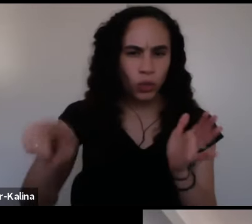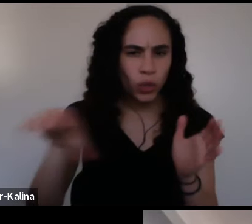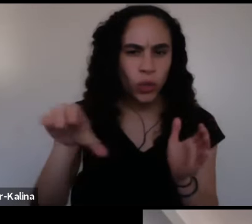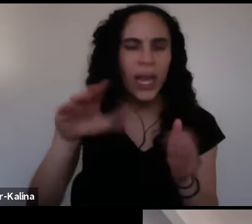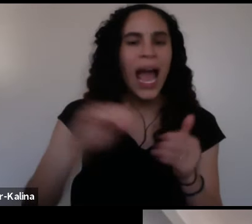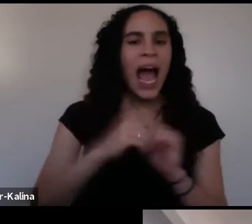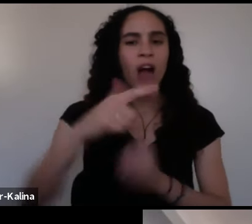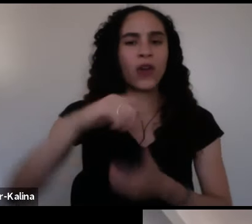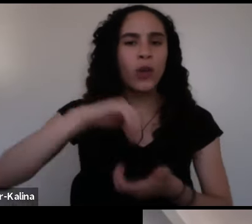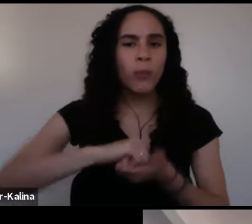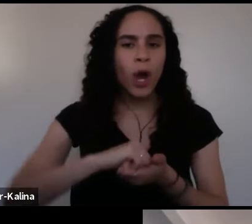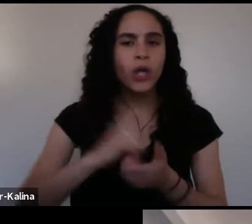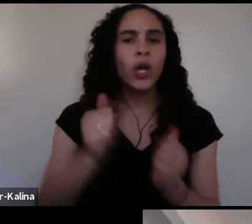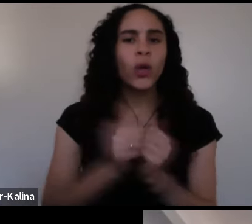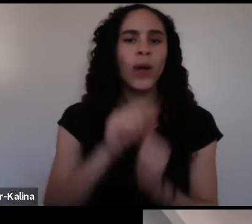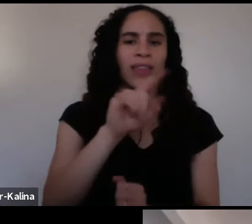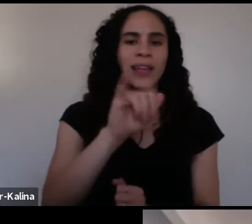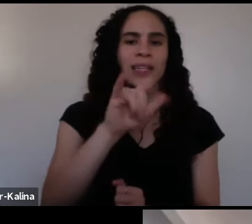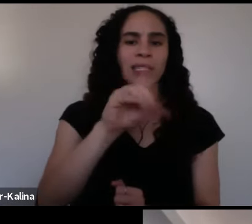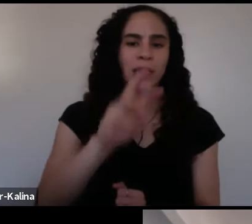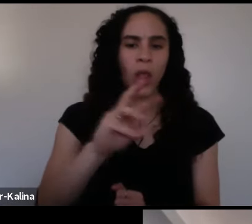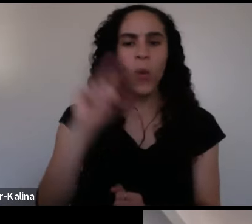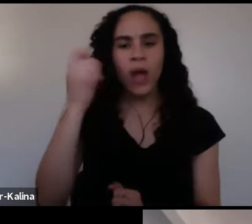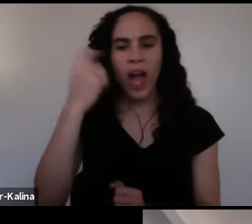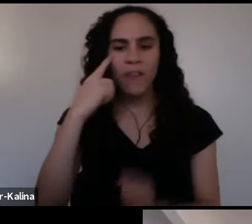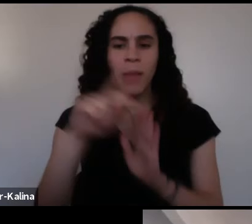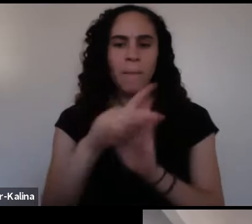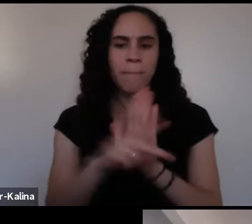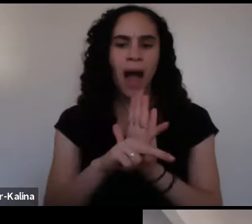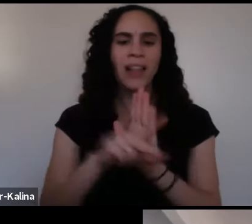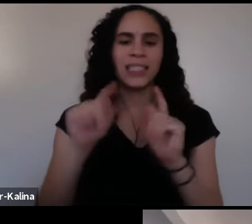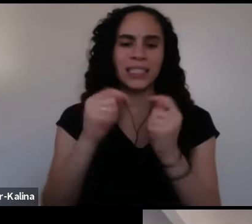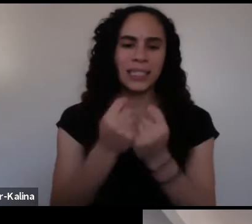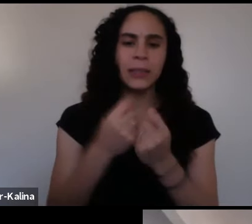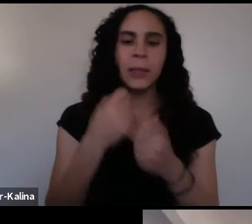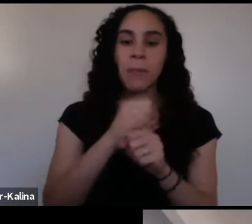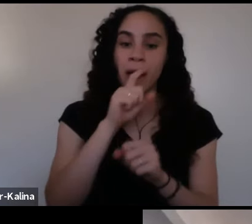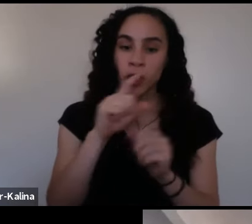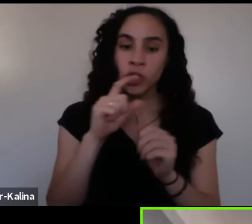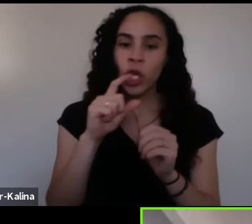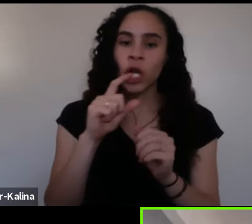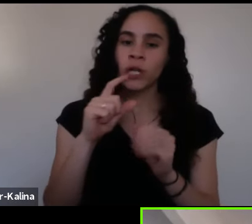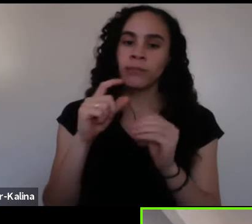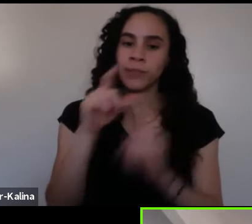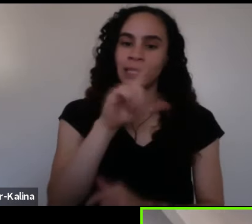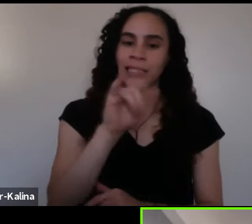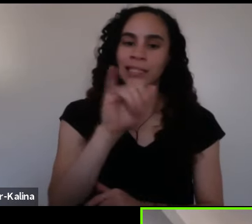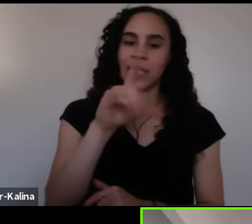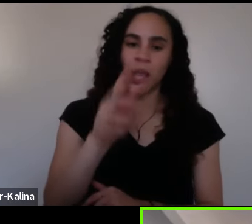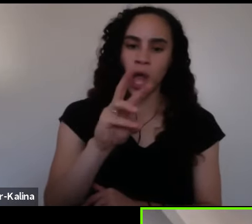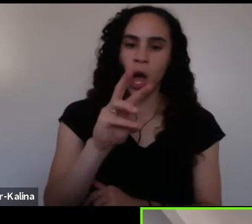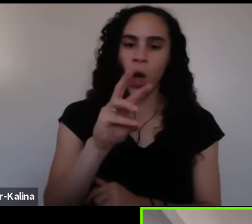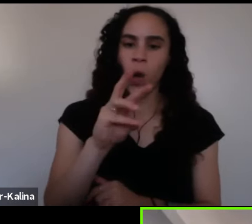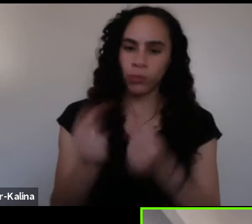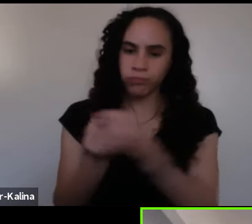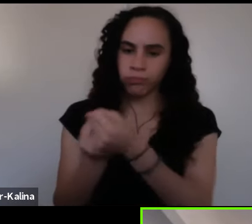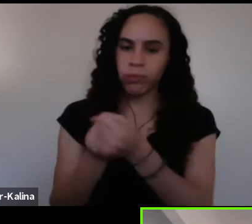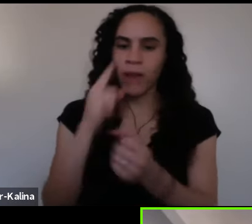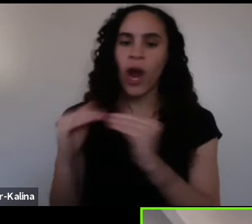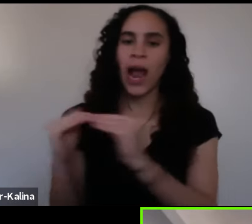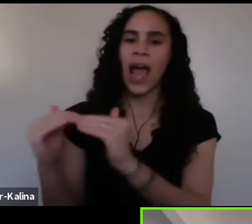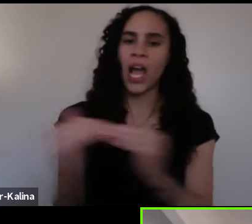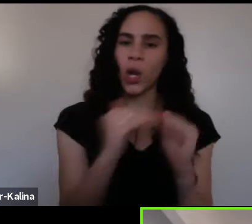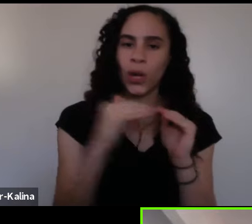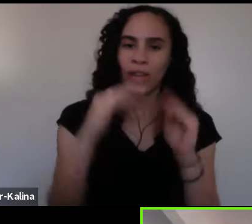Zillow's government policy team to ensure that Zillow is advocating for equitable housing policy? Well, there's a lot of work around that right now. A lot of work